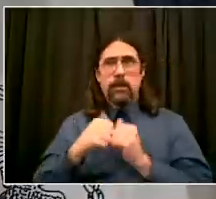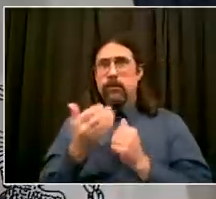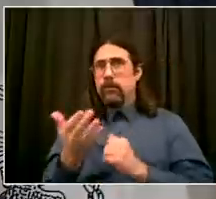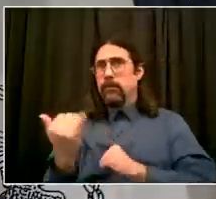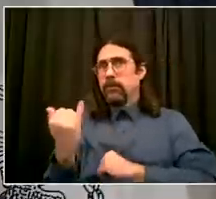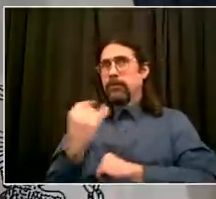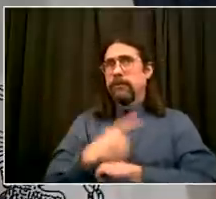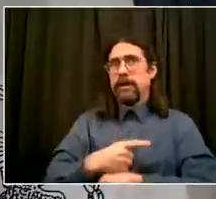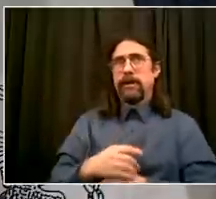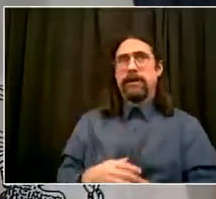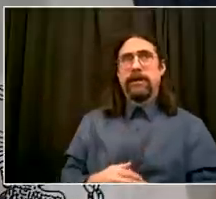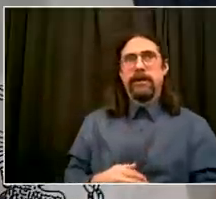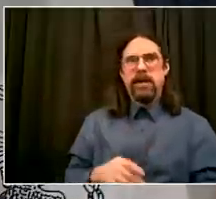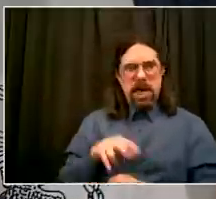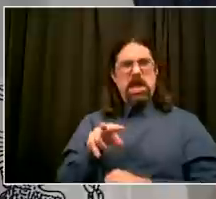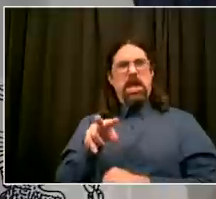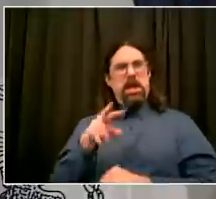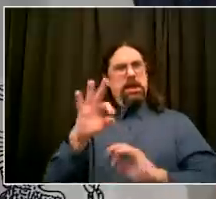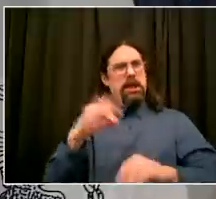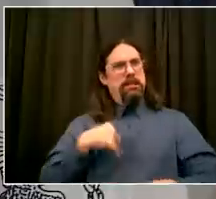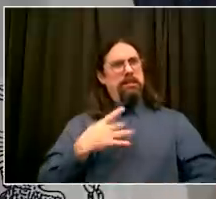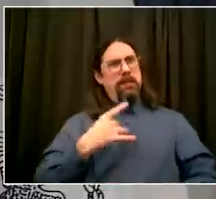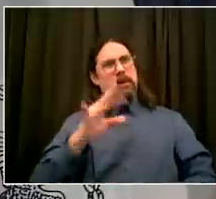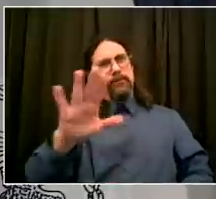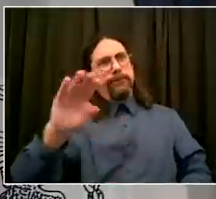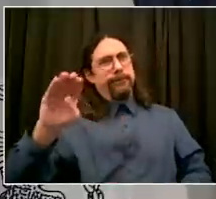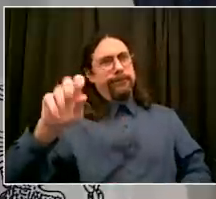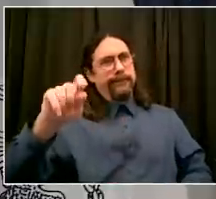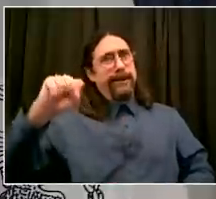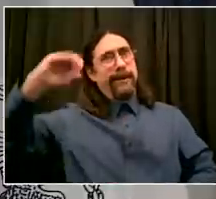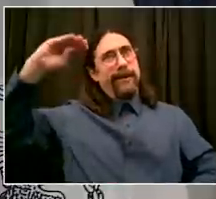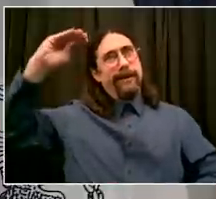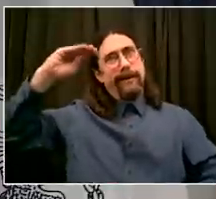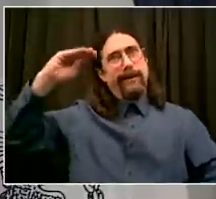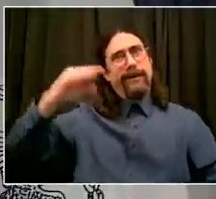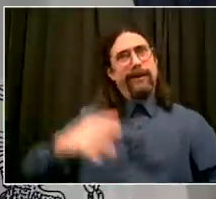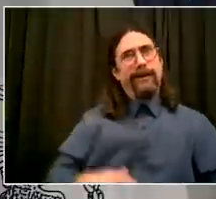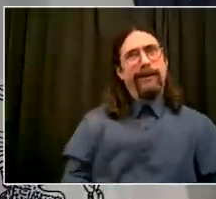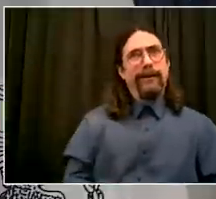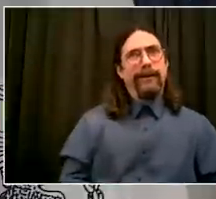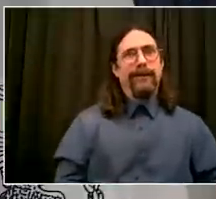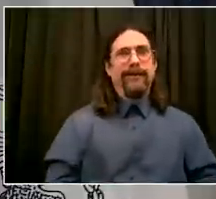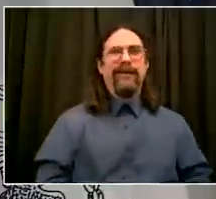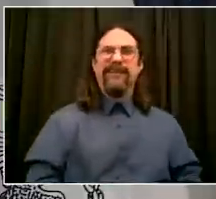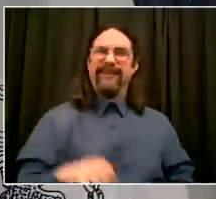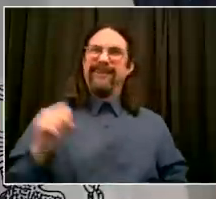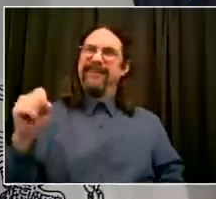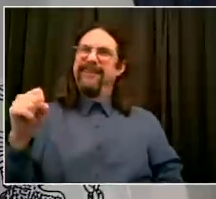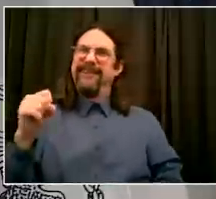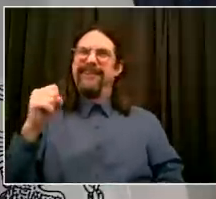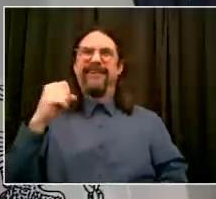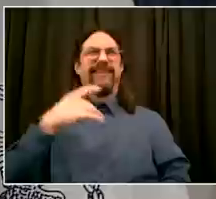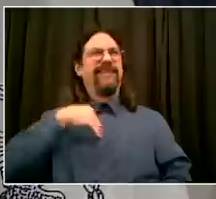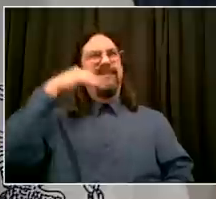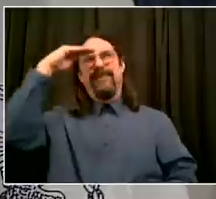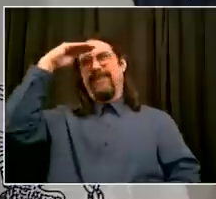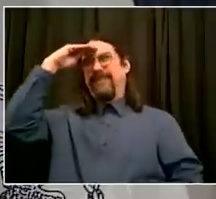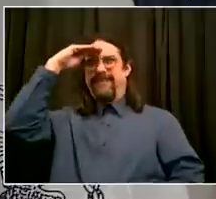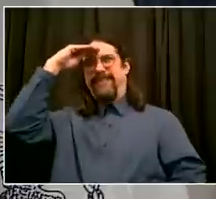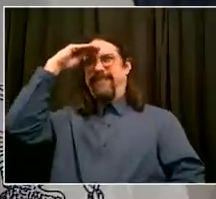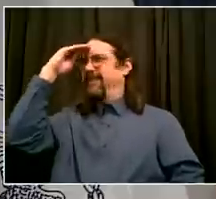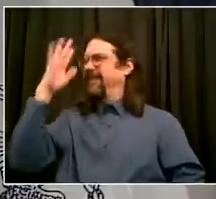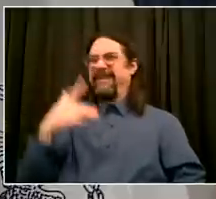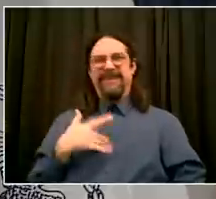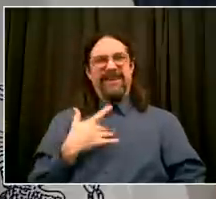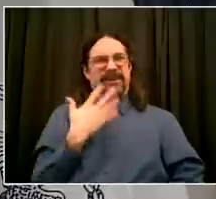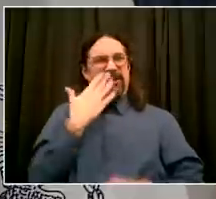really good thing. A lot of people are going to get their vaccine at Citi Field, so I'm excited about that. How you doing today? I'm good.